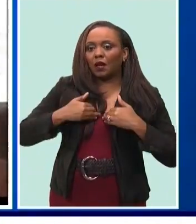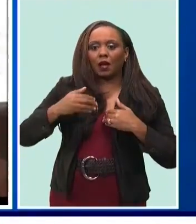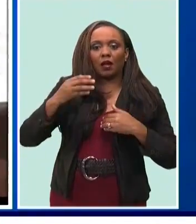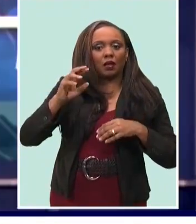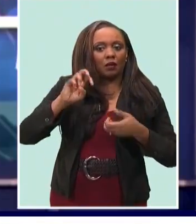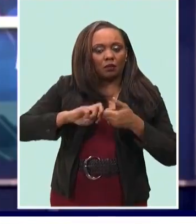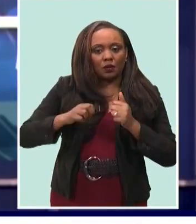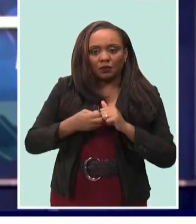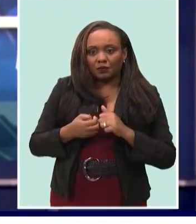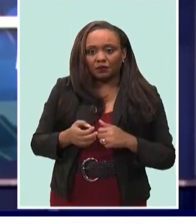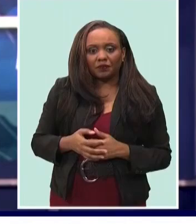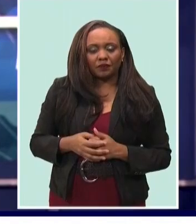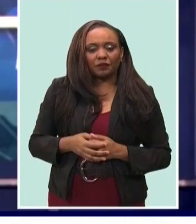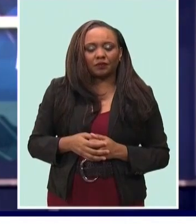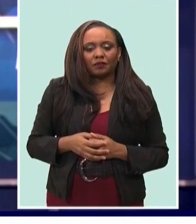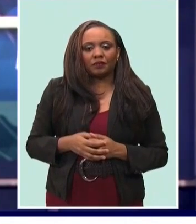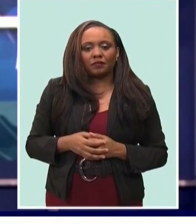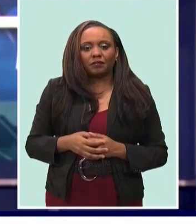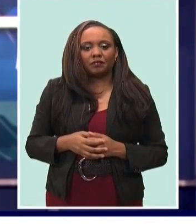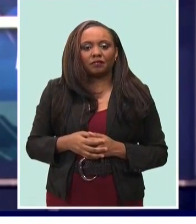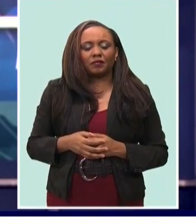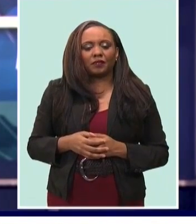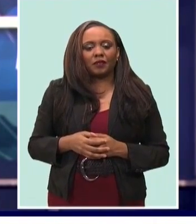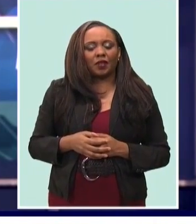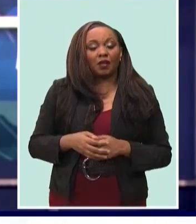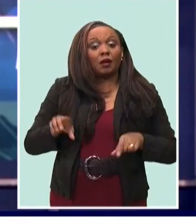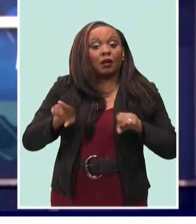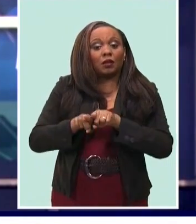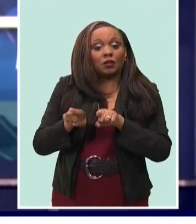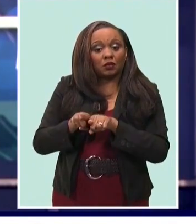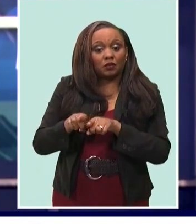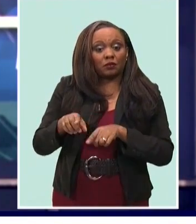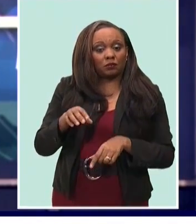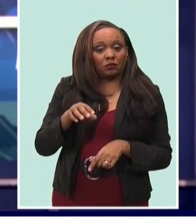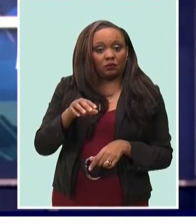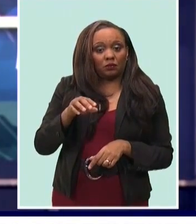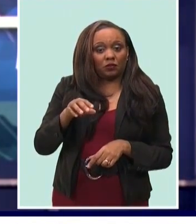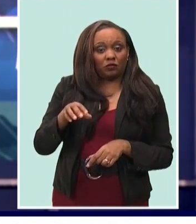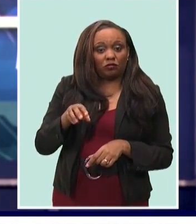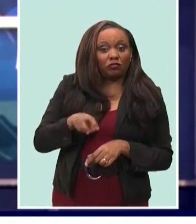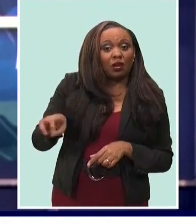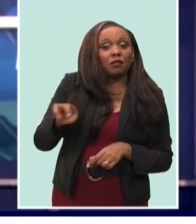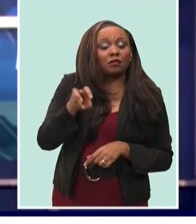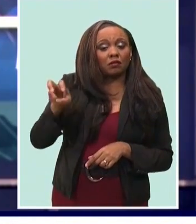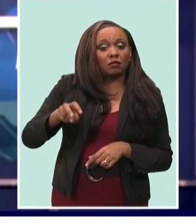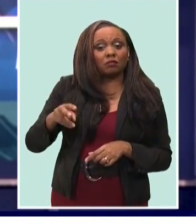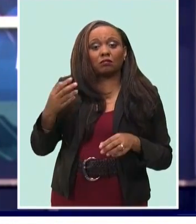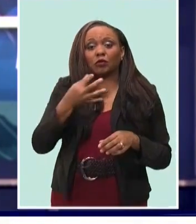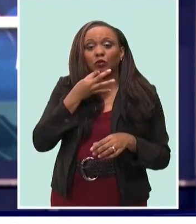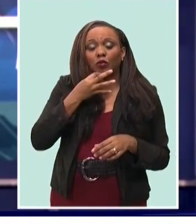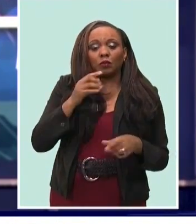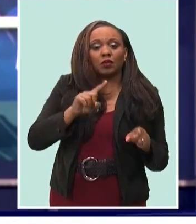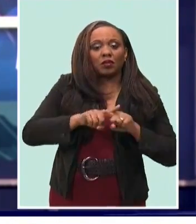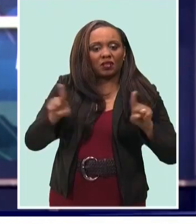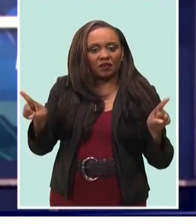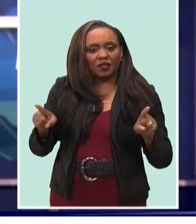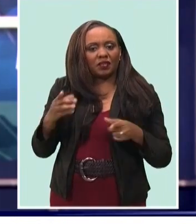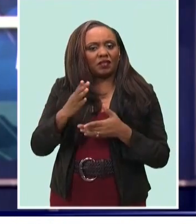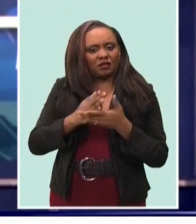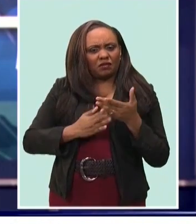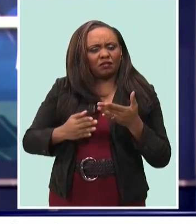problem. Well, interregional travel will soon take on a brand new look. 4 new CARICOM member states have signed on to the Multilateral